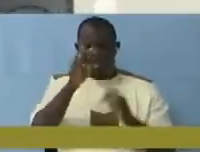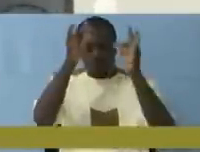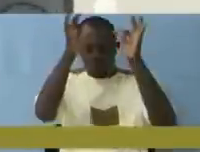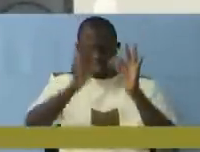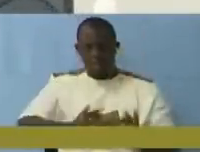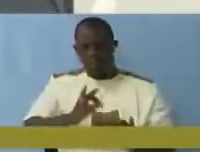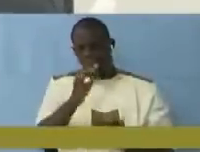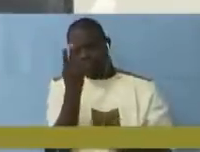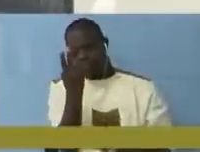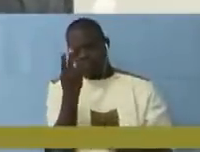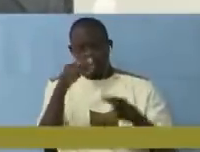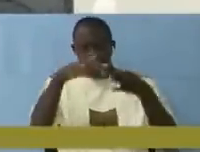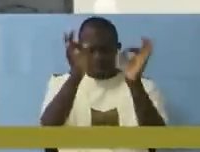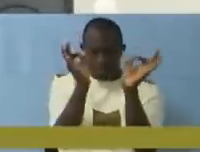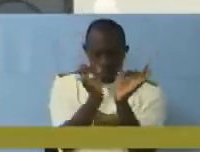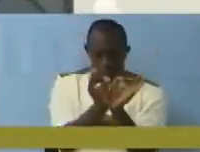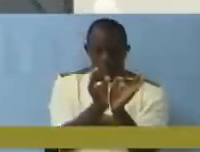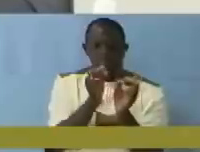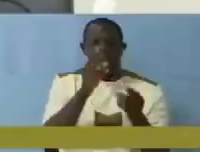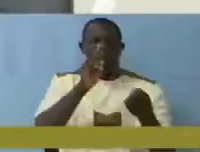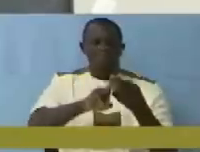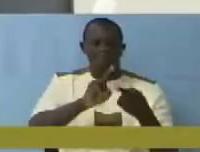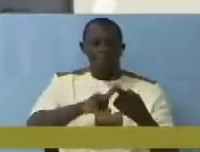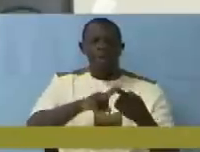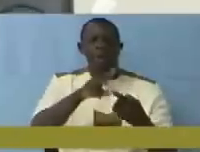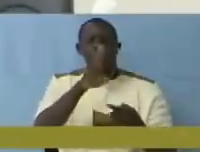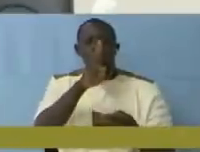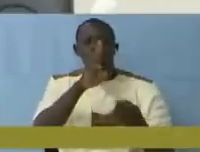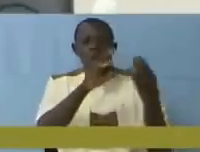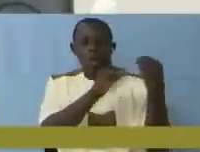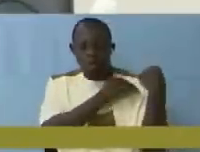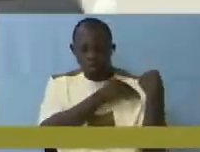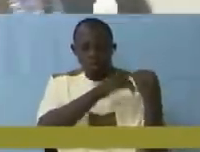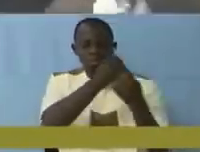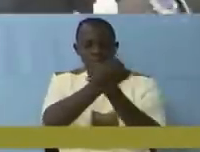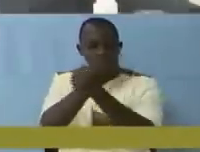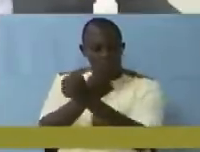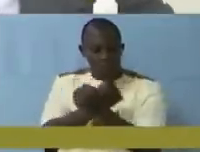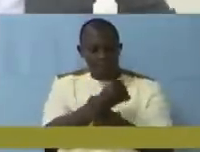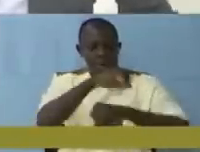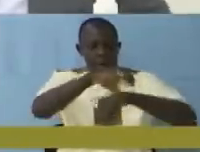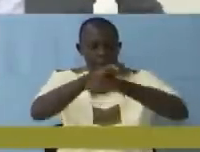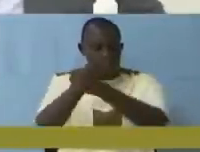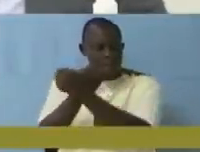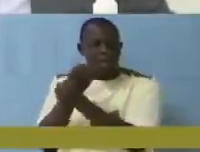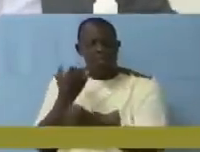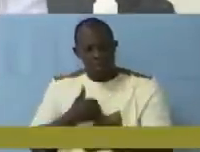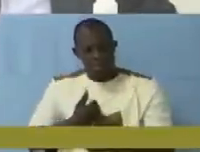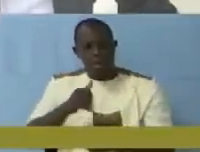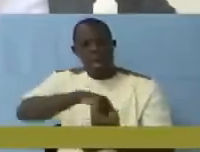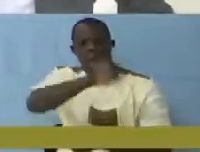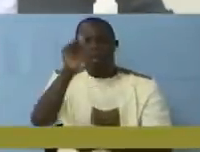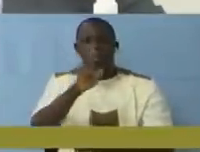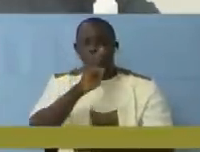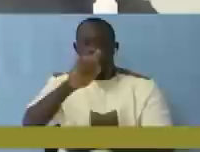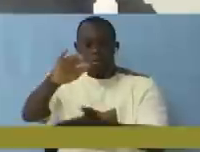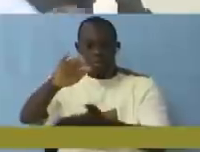Kam fulala londi. An arresting team and a receiving team. Budarlalu ani menni yalon ko wolle be